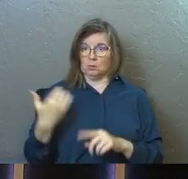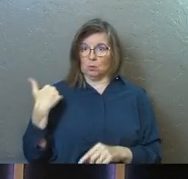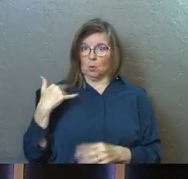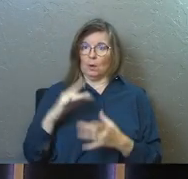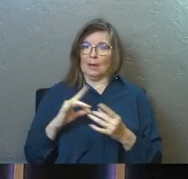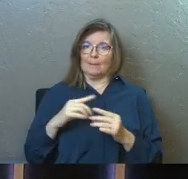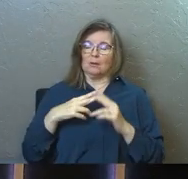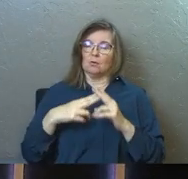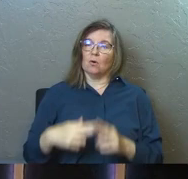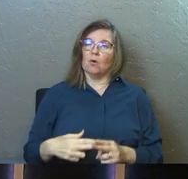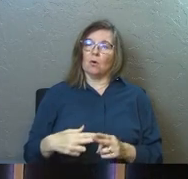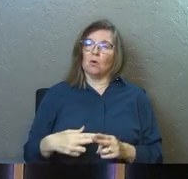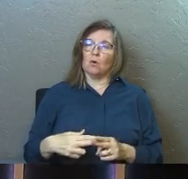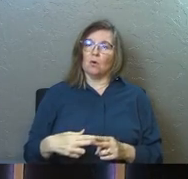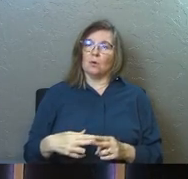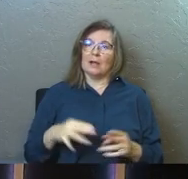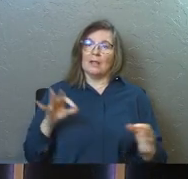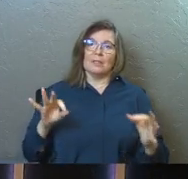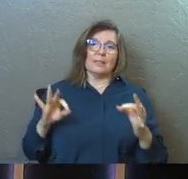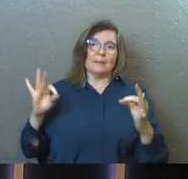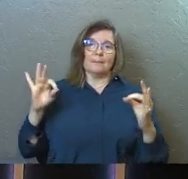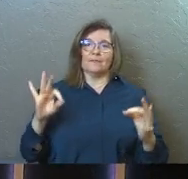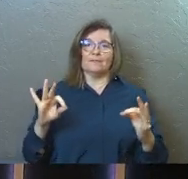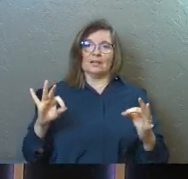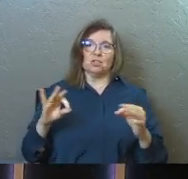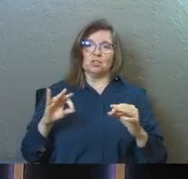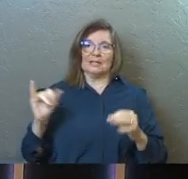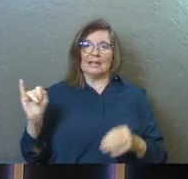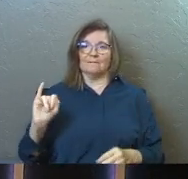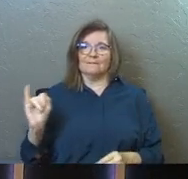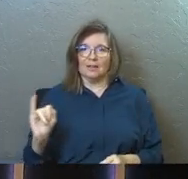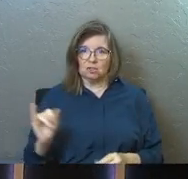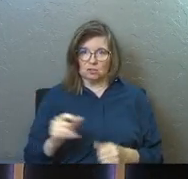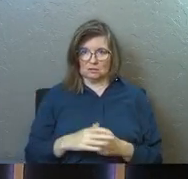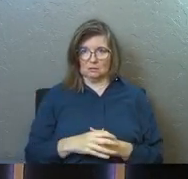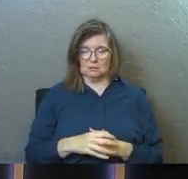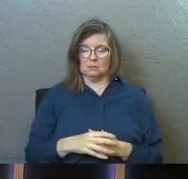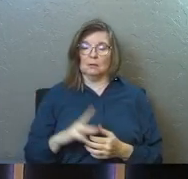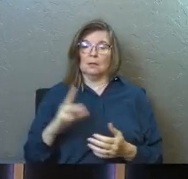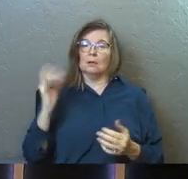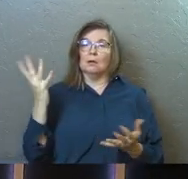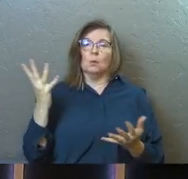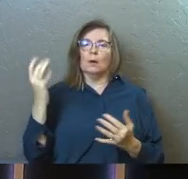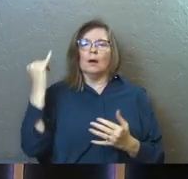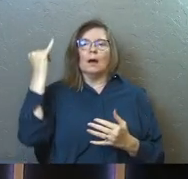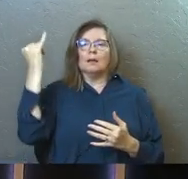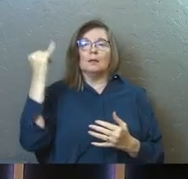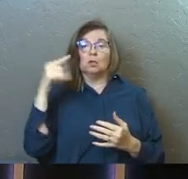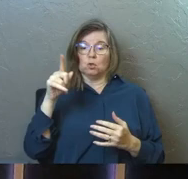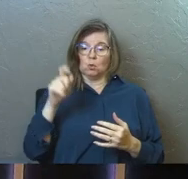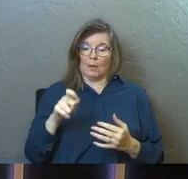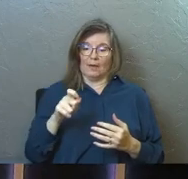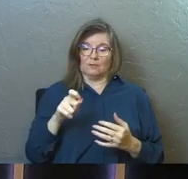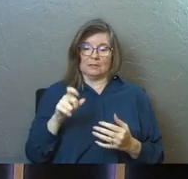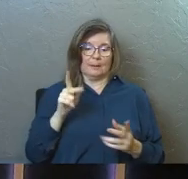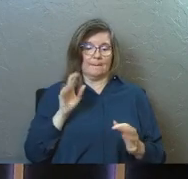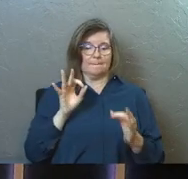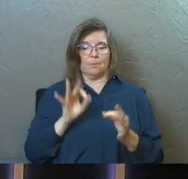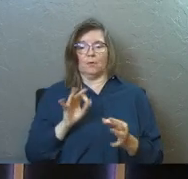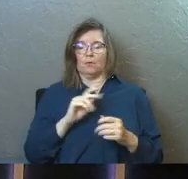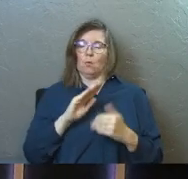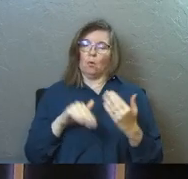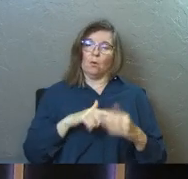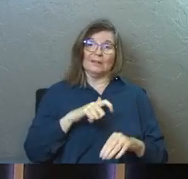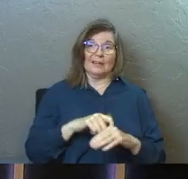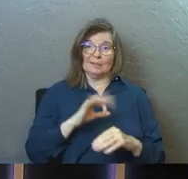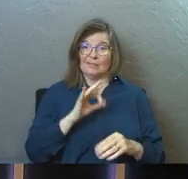a message called The Perfection Infection. Perfection Infection. It was the idea that you have to be a superstar all